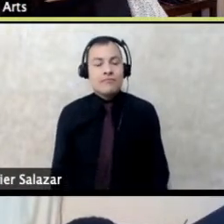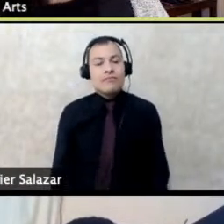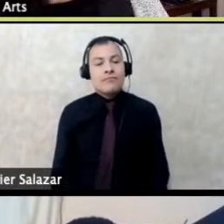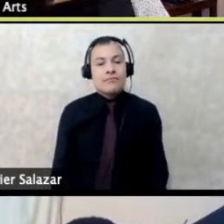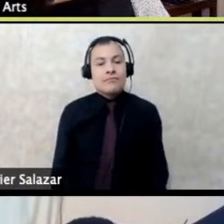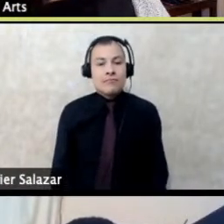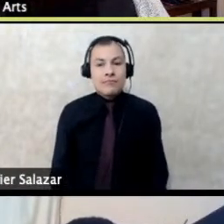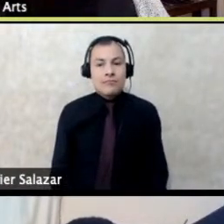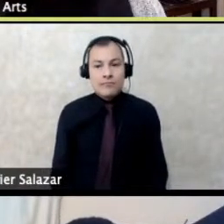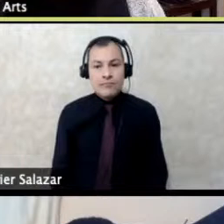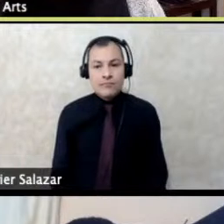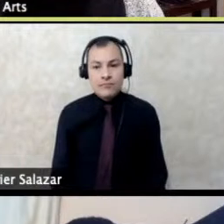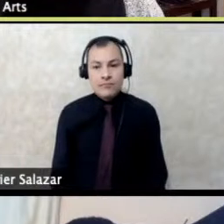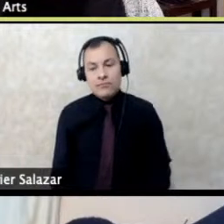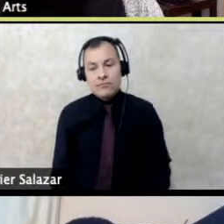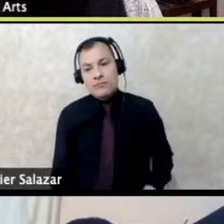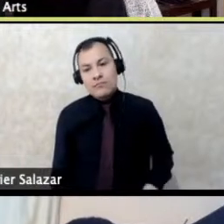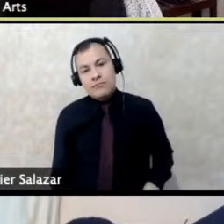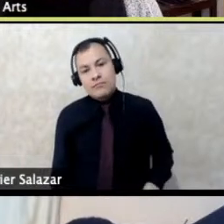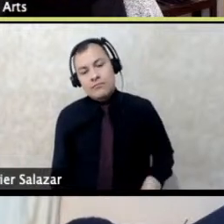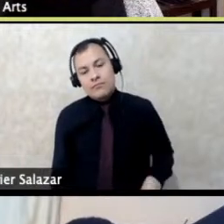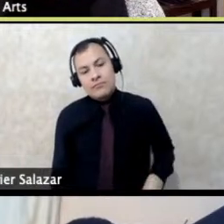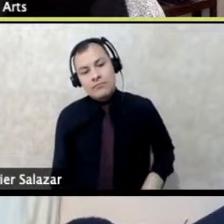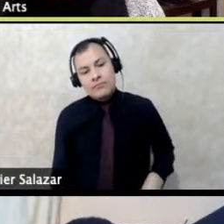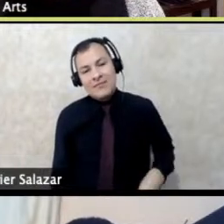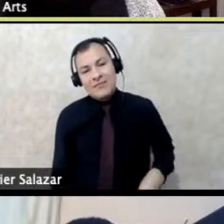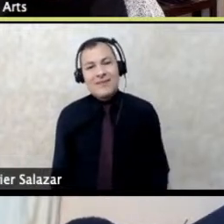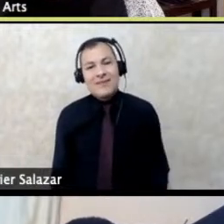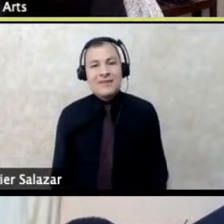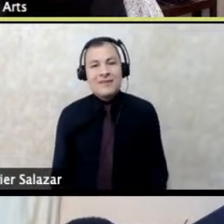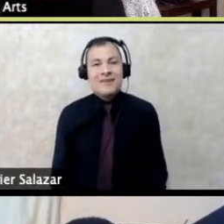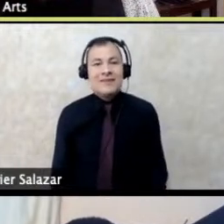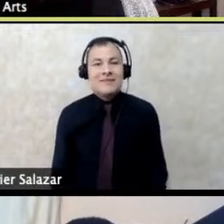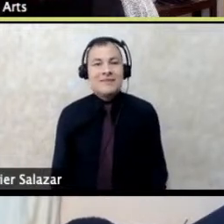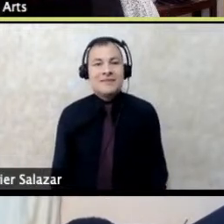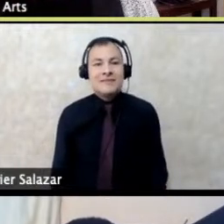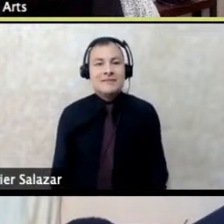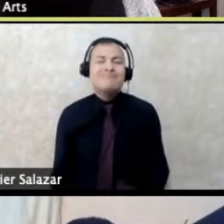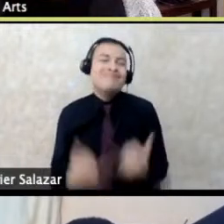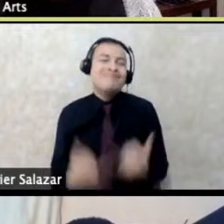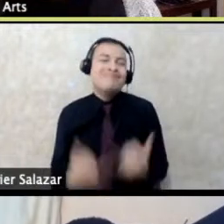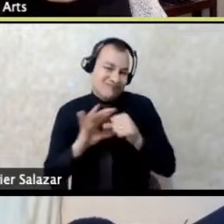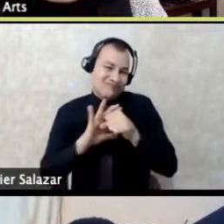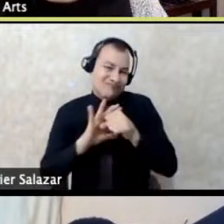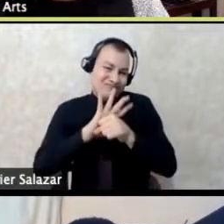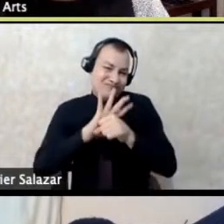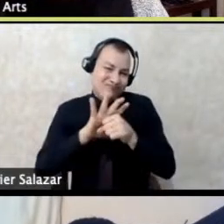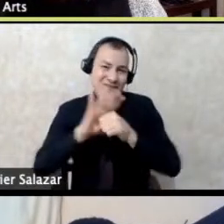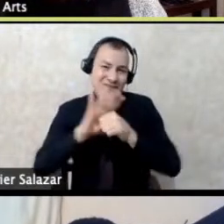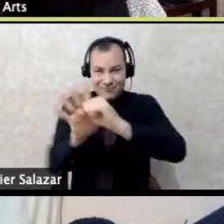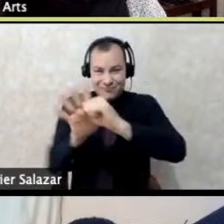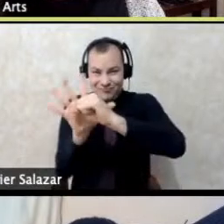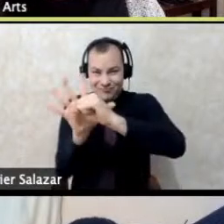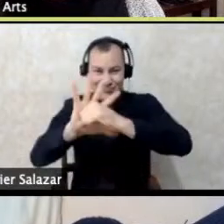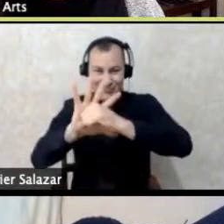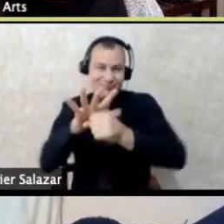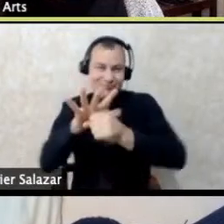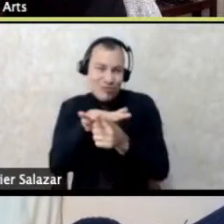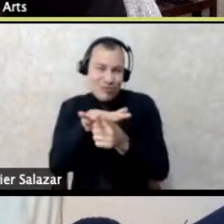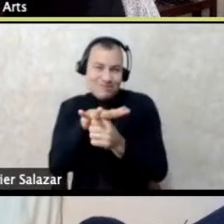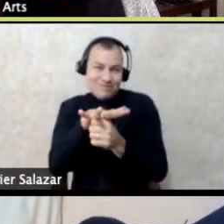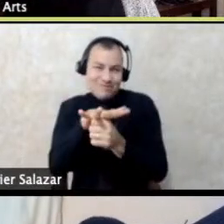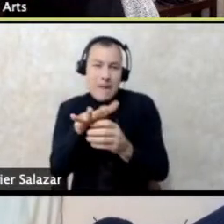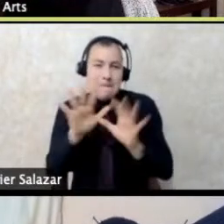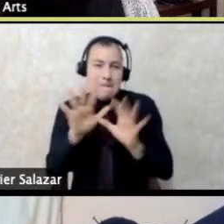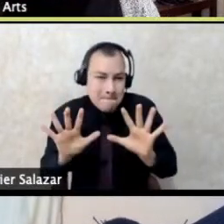but up to 2019 we were serving about 1,050 users,